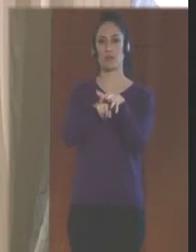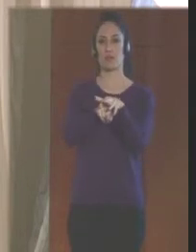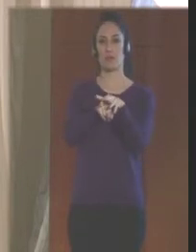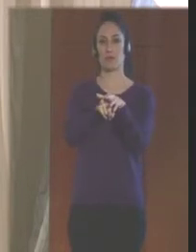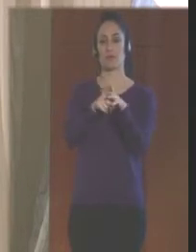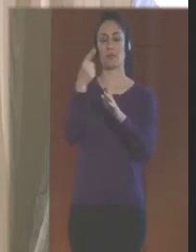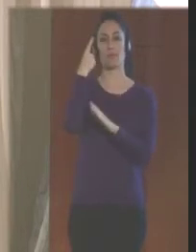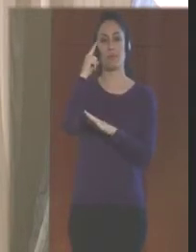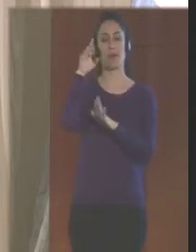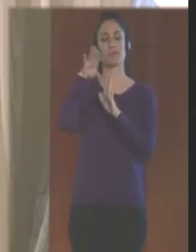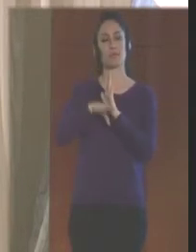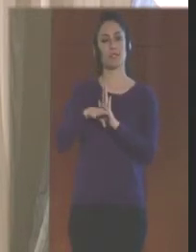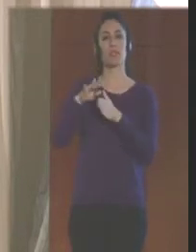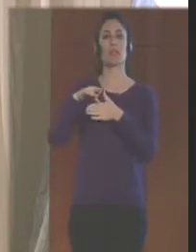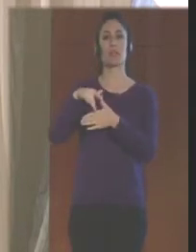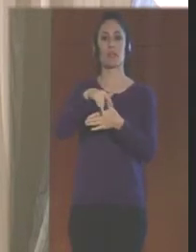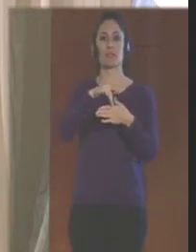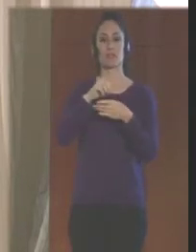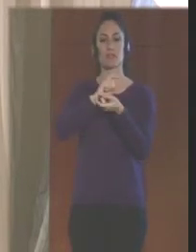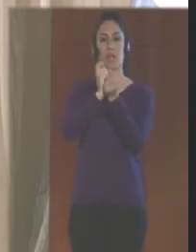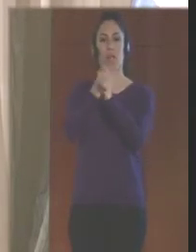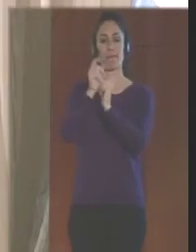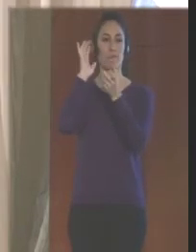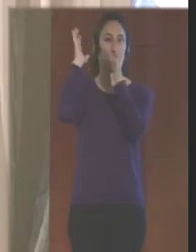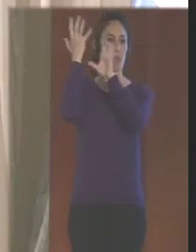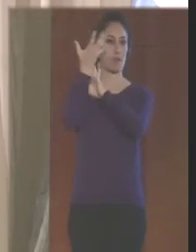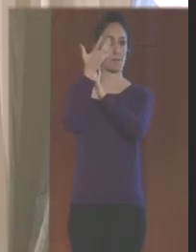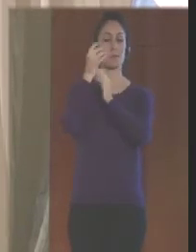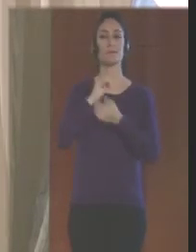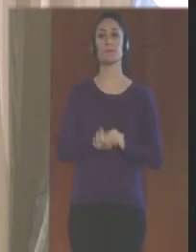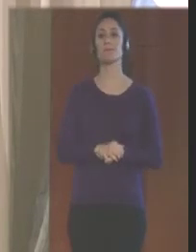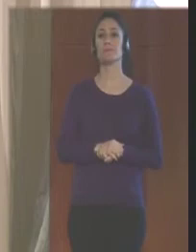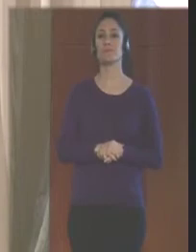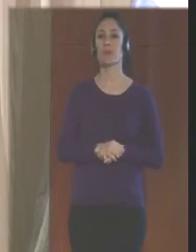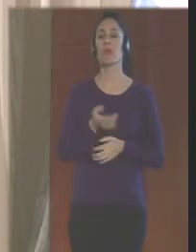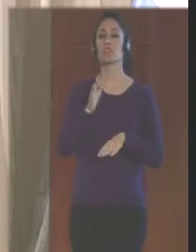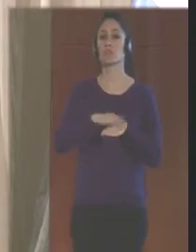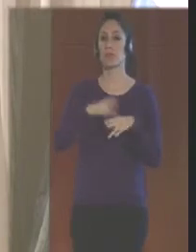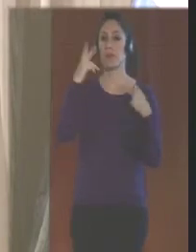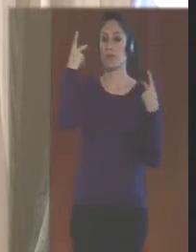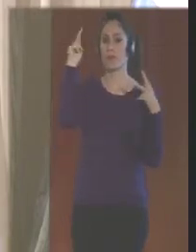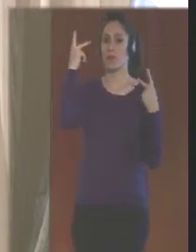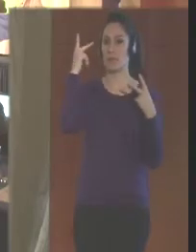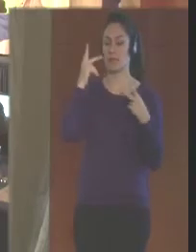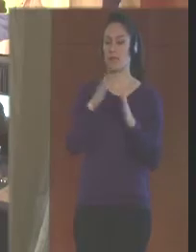and climate change into public investment policies. Thank you very much.